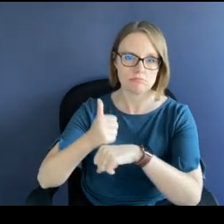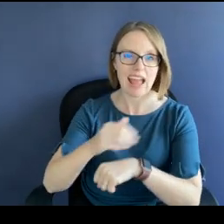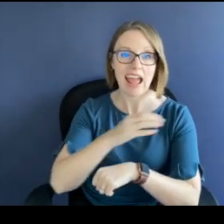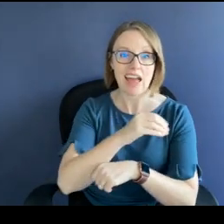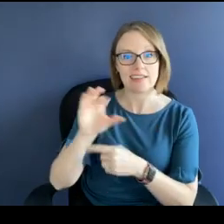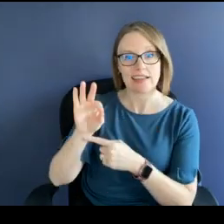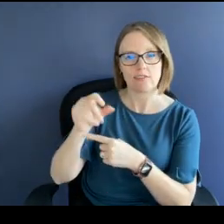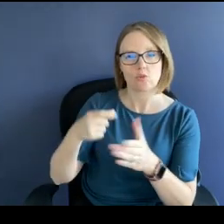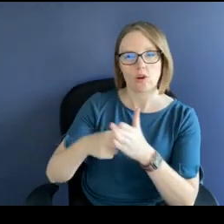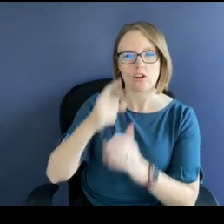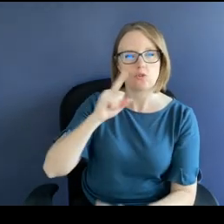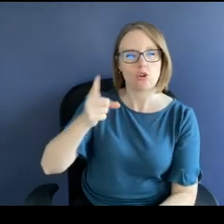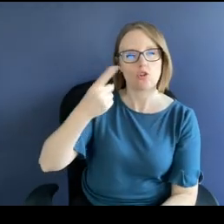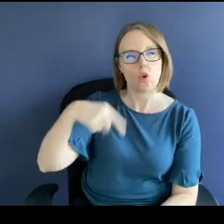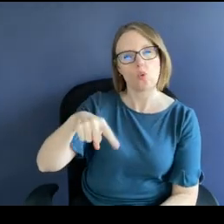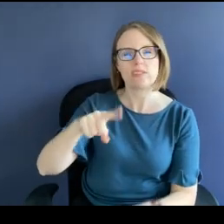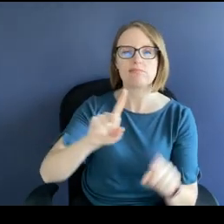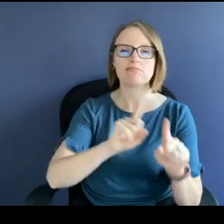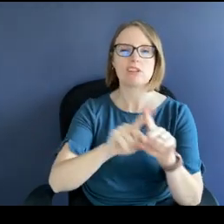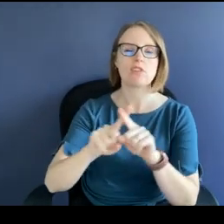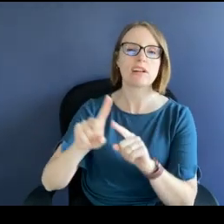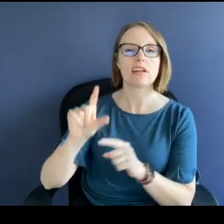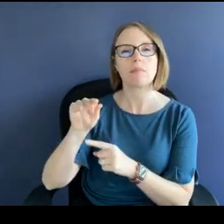usable kitchens.